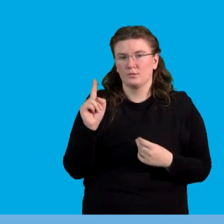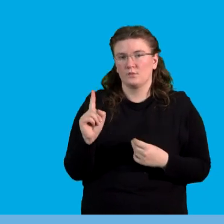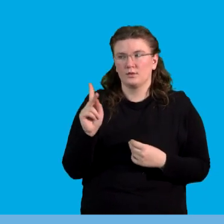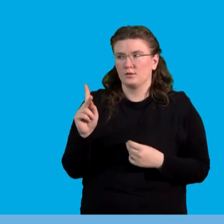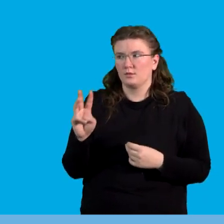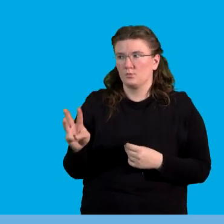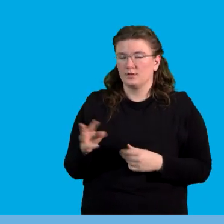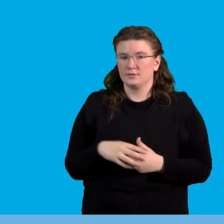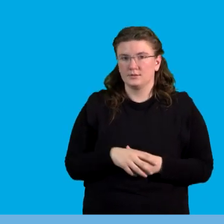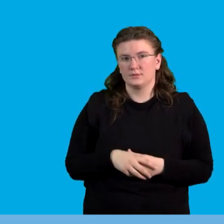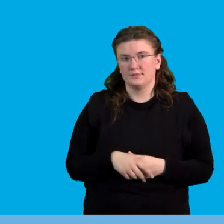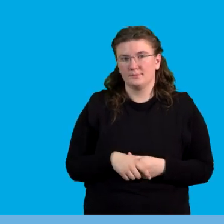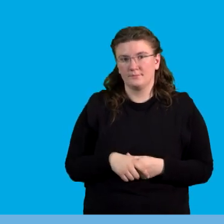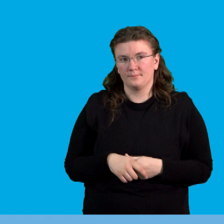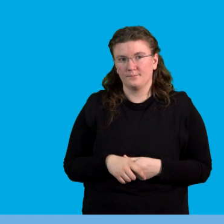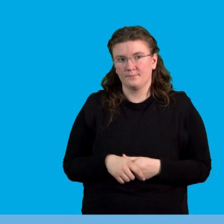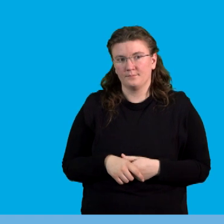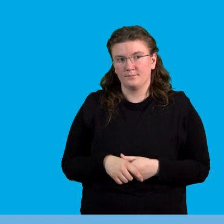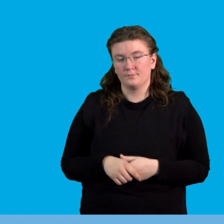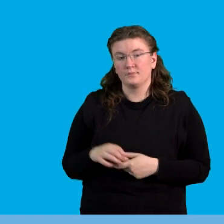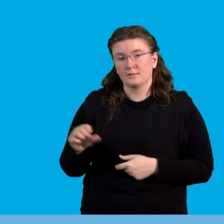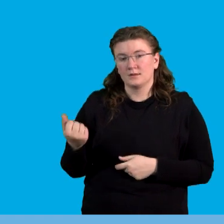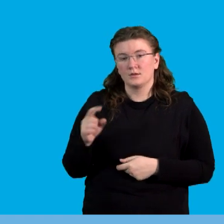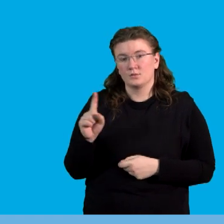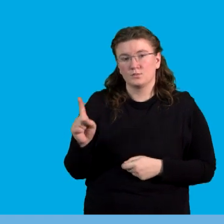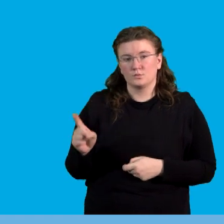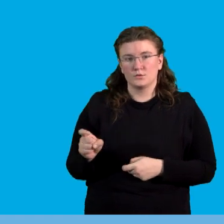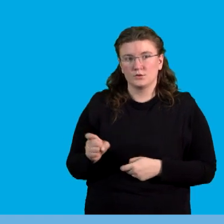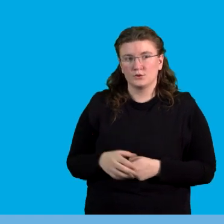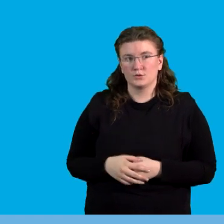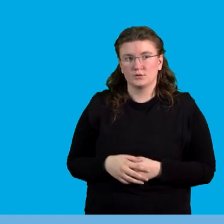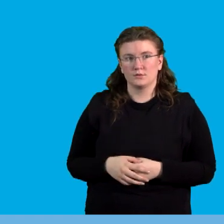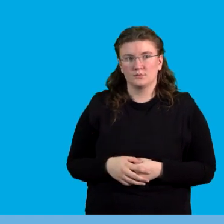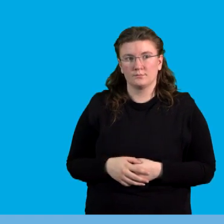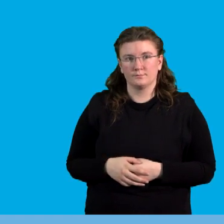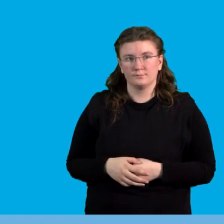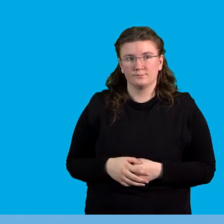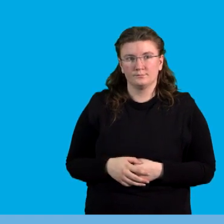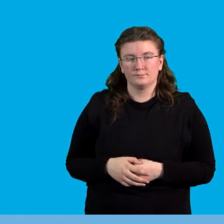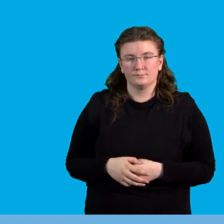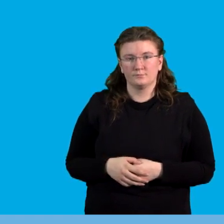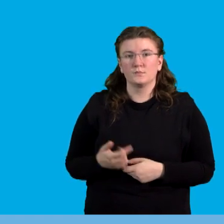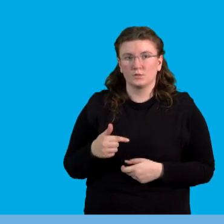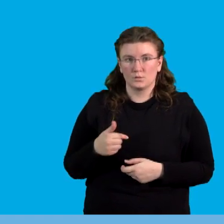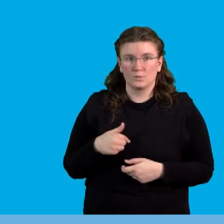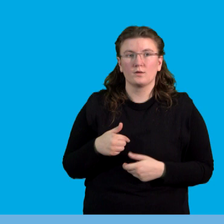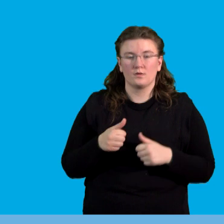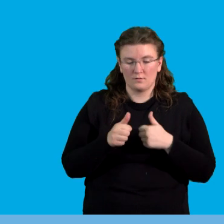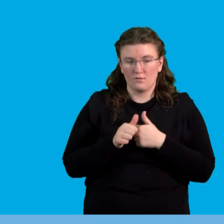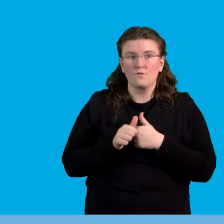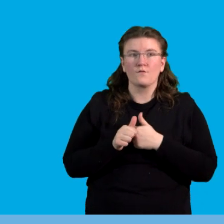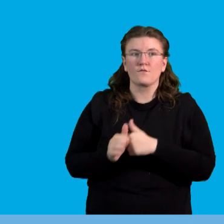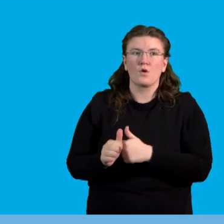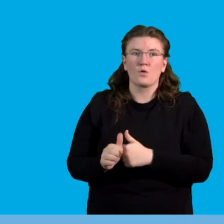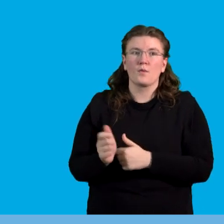going to be getting 1,1 kilowatts. So the next question now, still in keeping